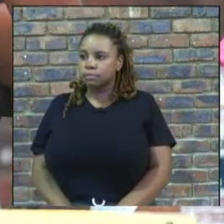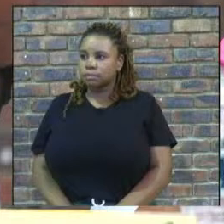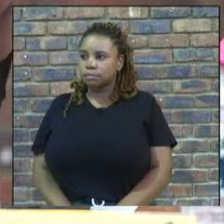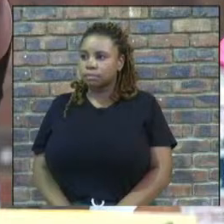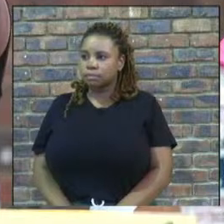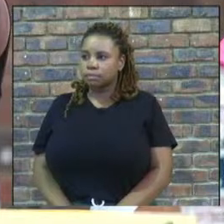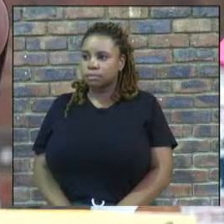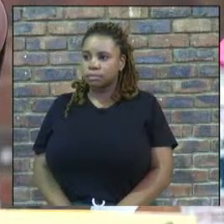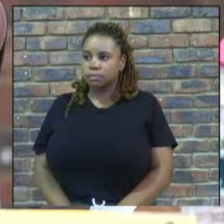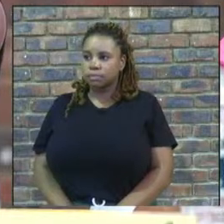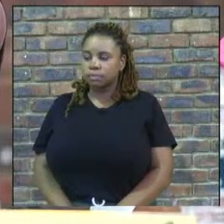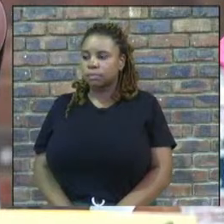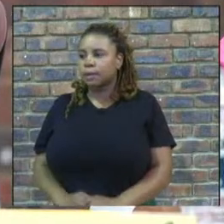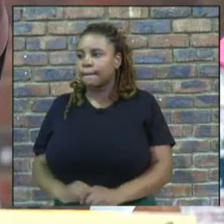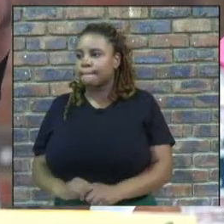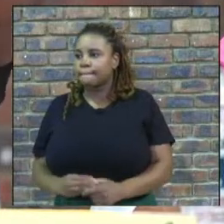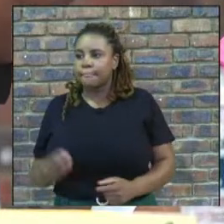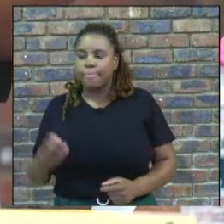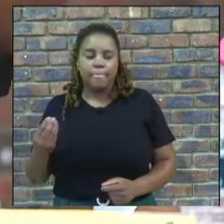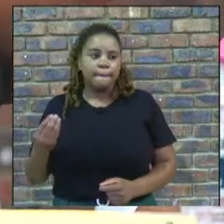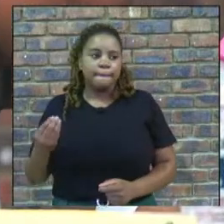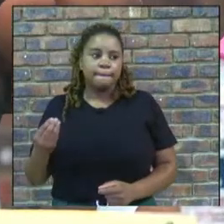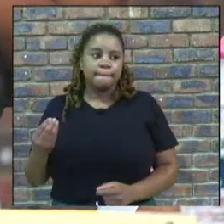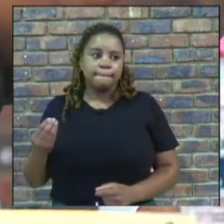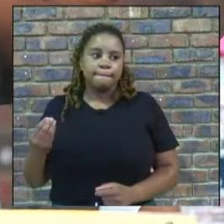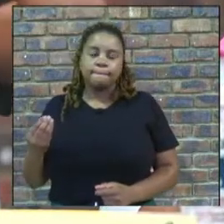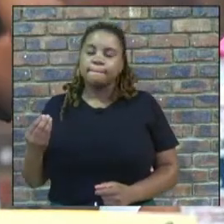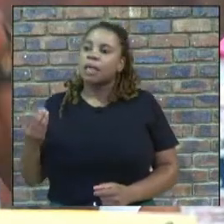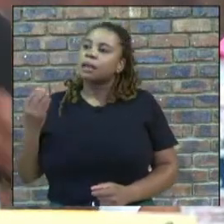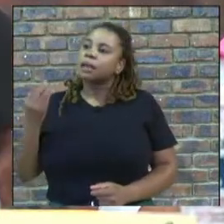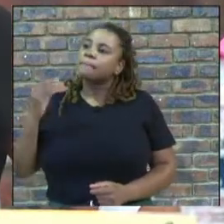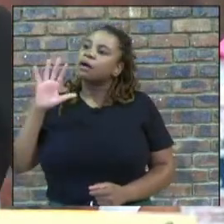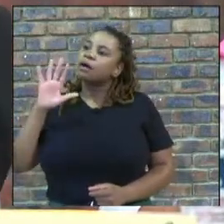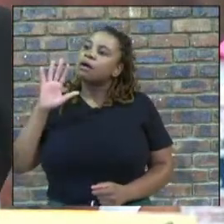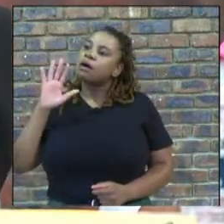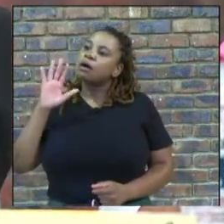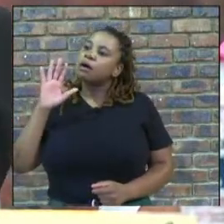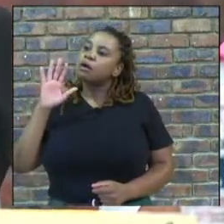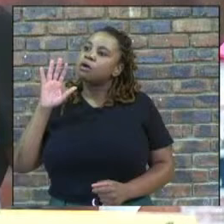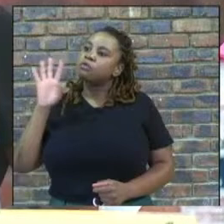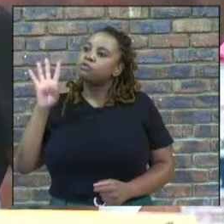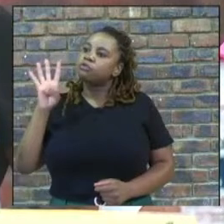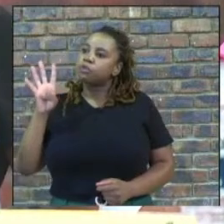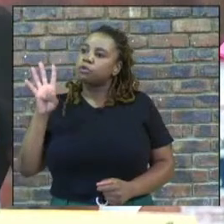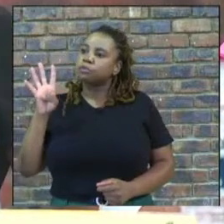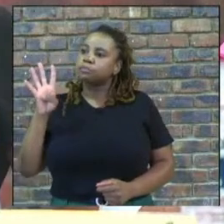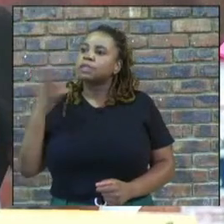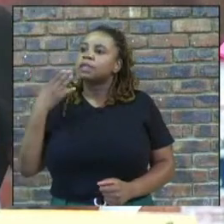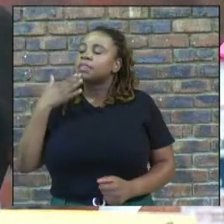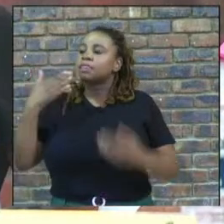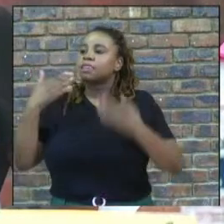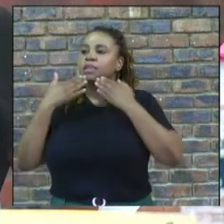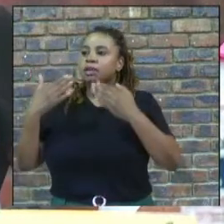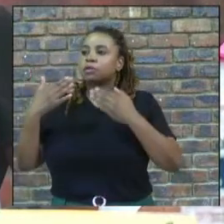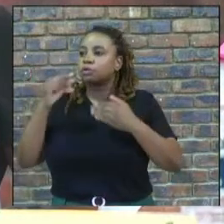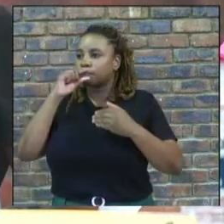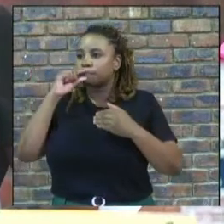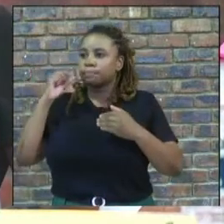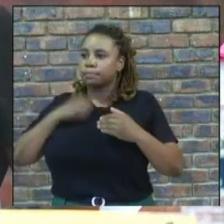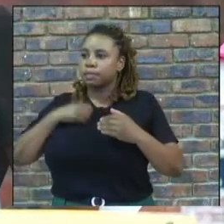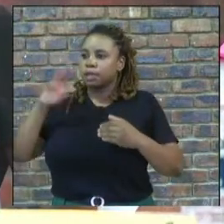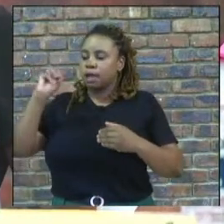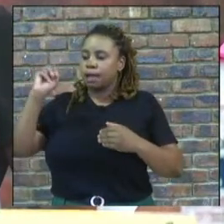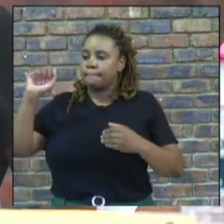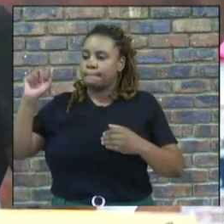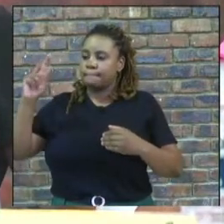You were number? 3. So let's go to number 4. Thank you, Chairperson. My name is Mandla